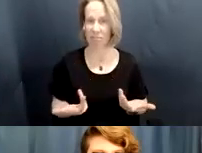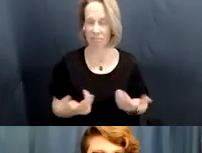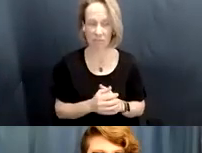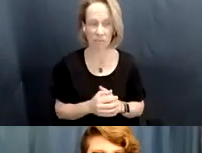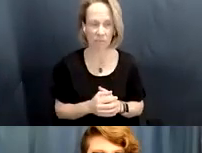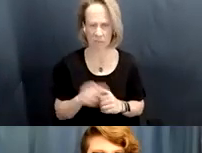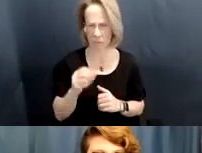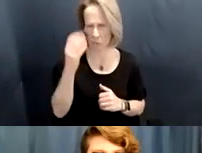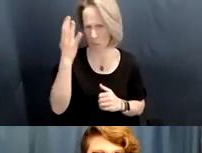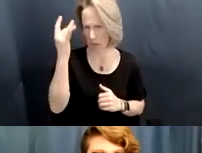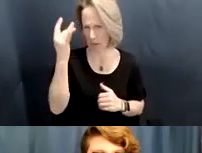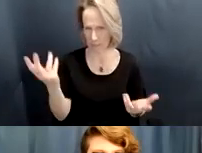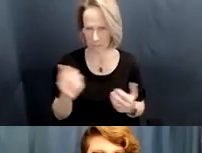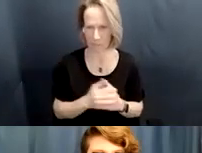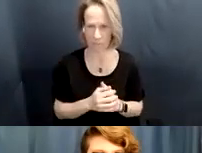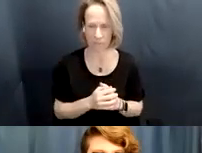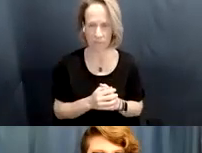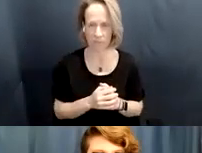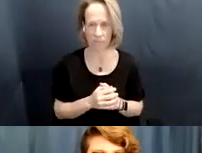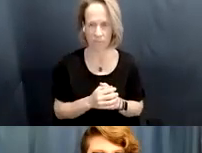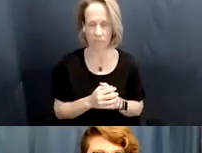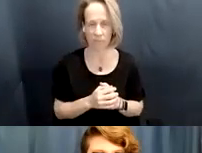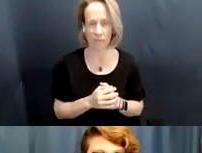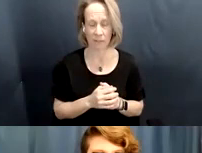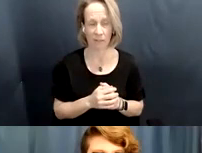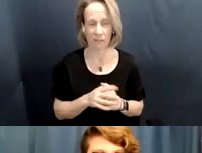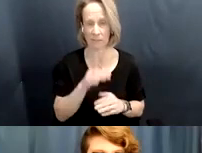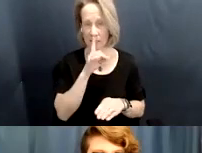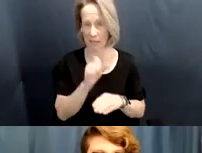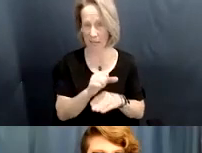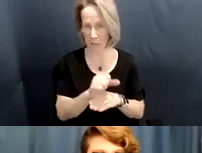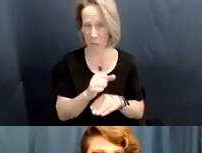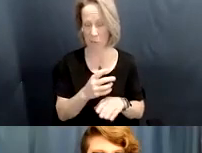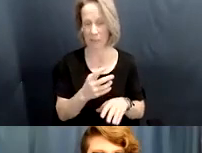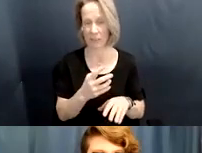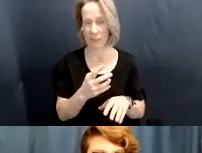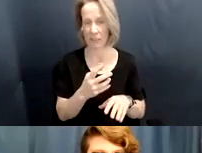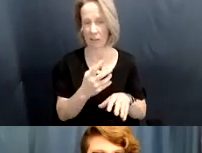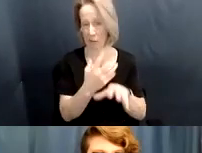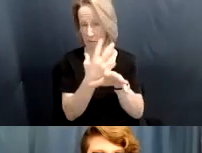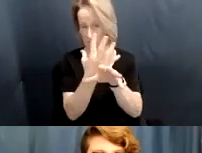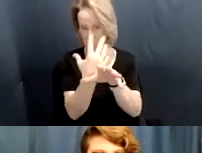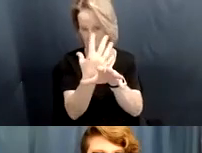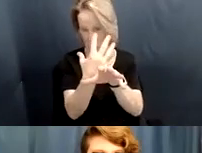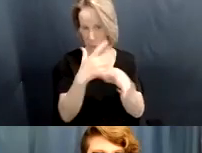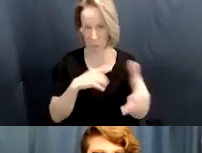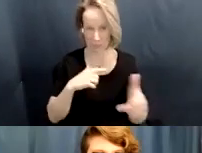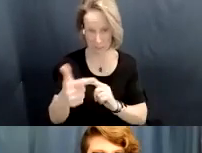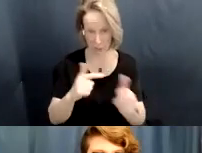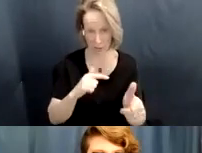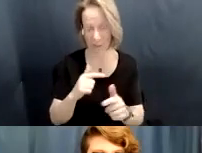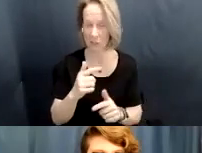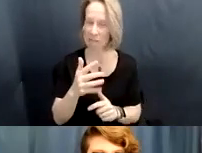that? So actually, virtual interactions can be extremely hard on our brains. So during an